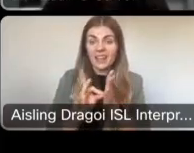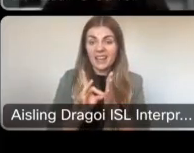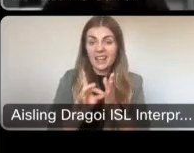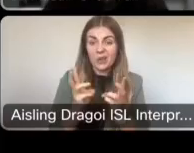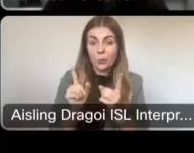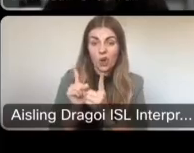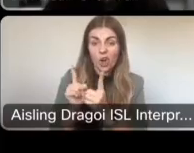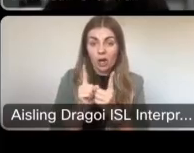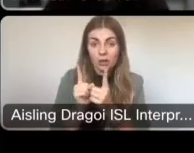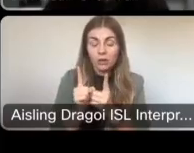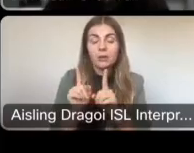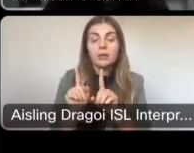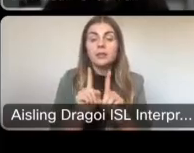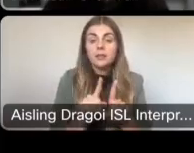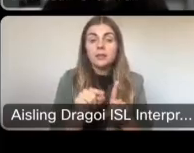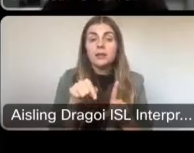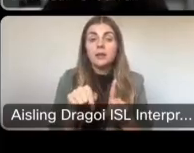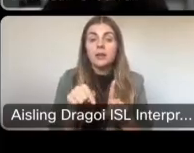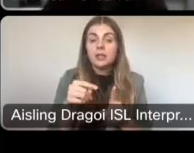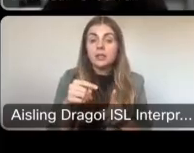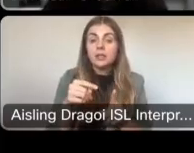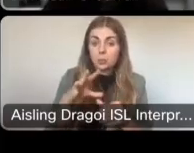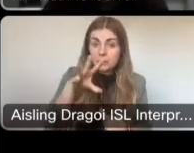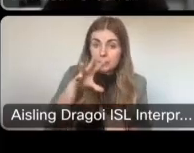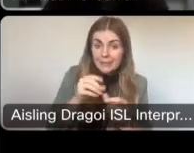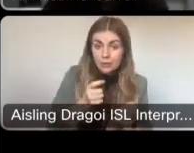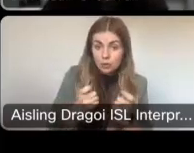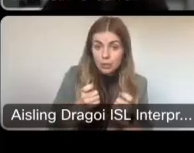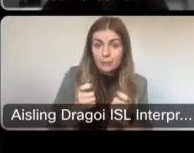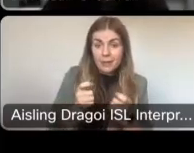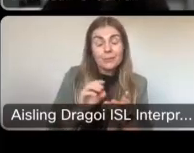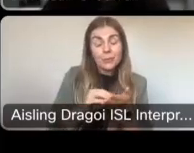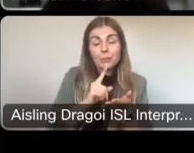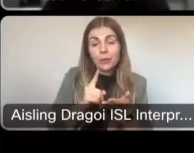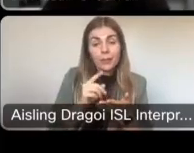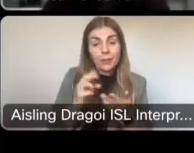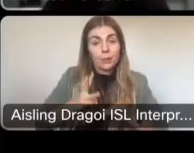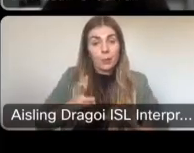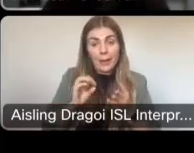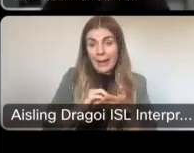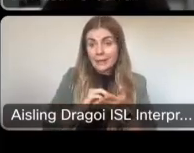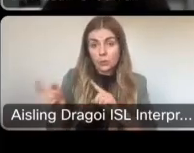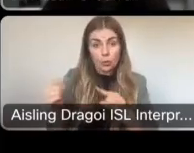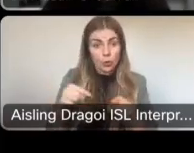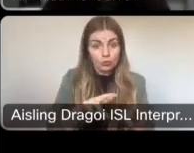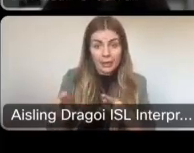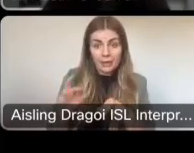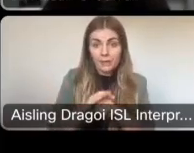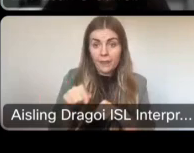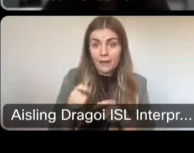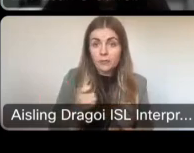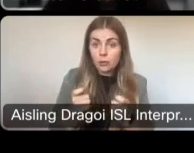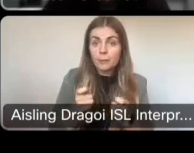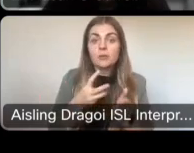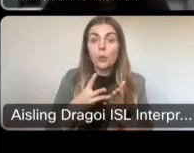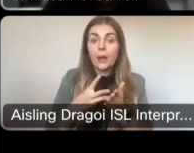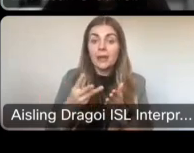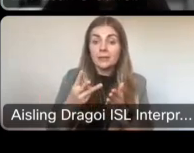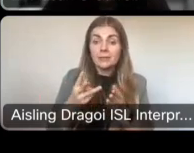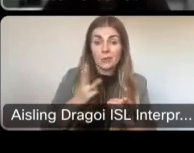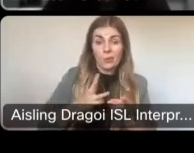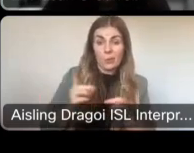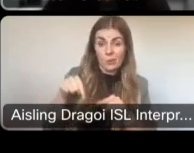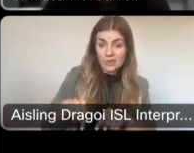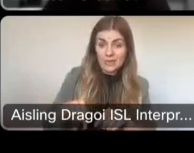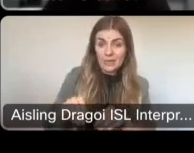for a particular treatment that we were offering her, but she needed to come regularly for this treatment. When she was here, the key worker explained that she